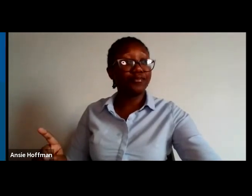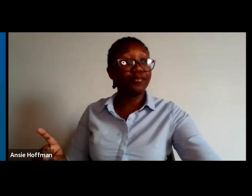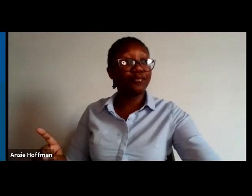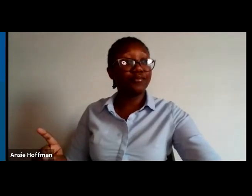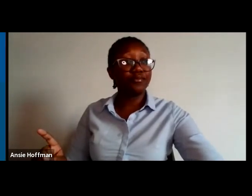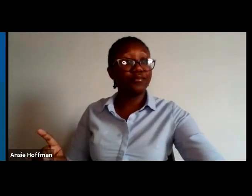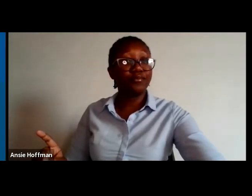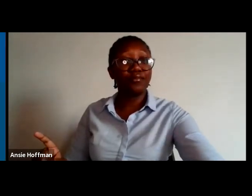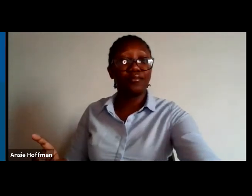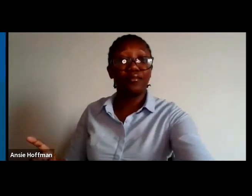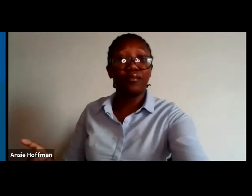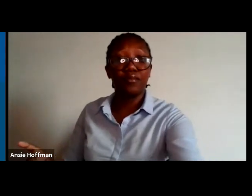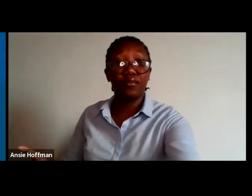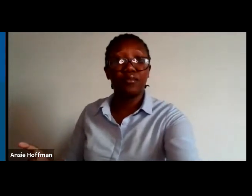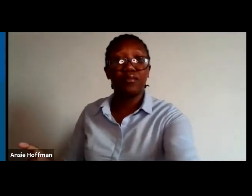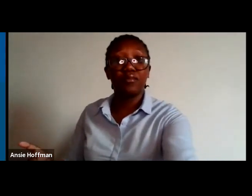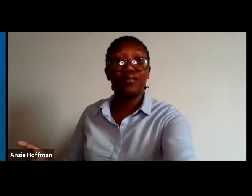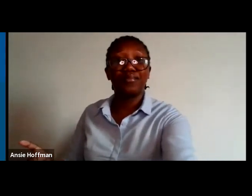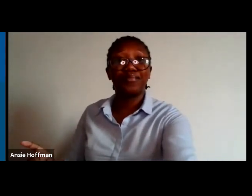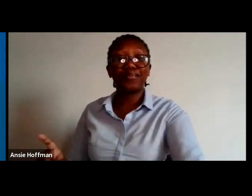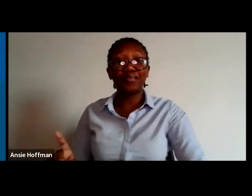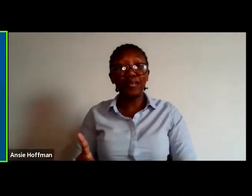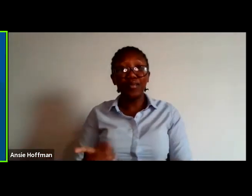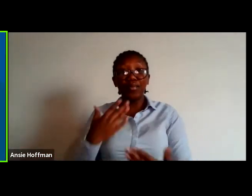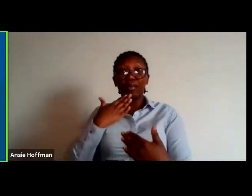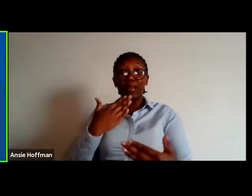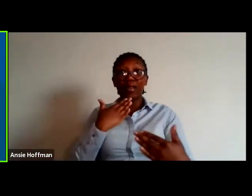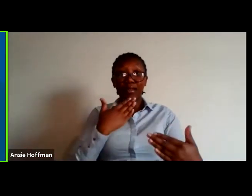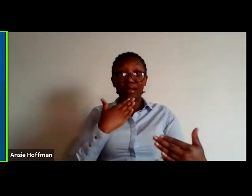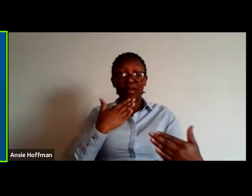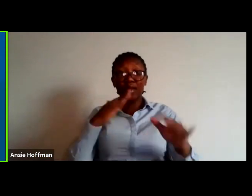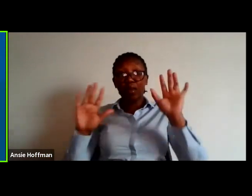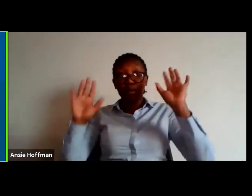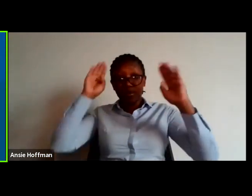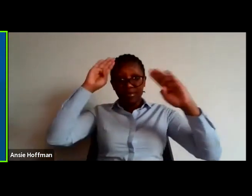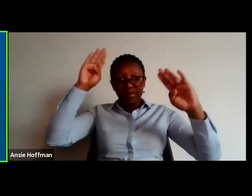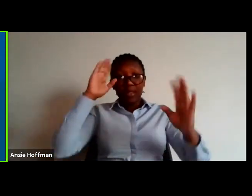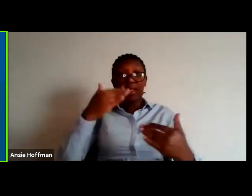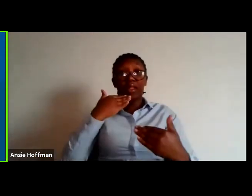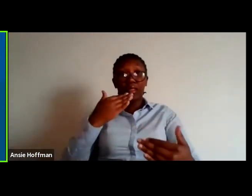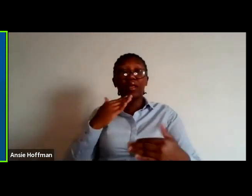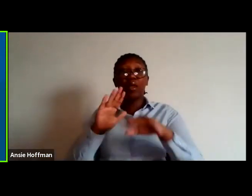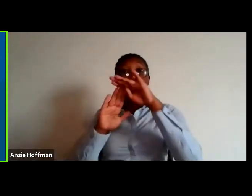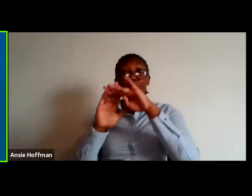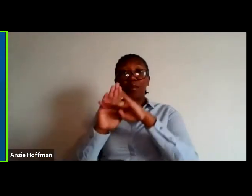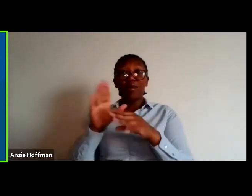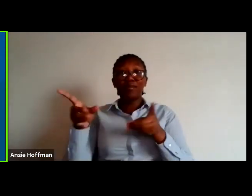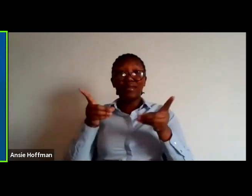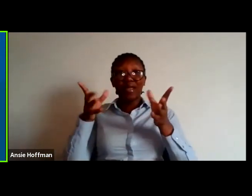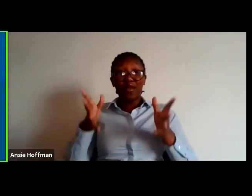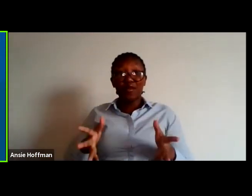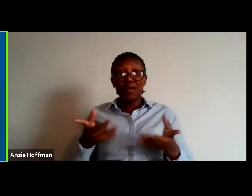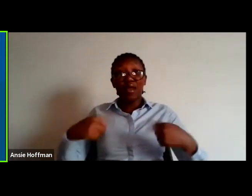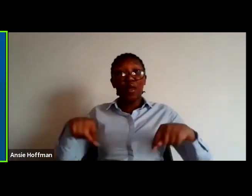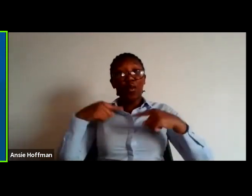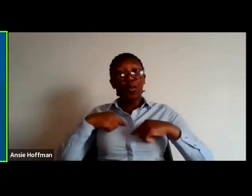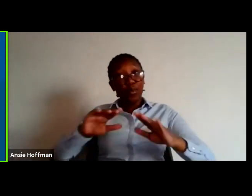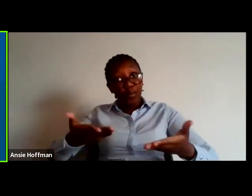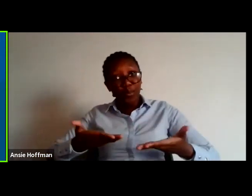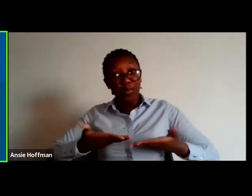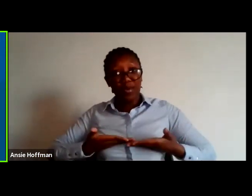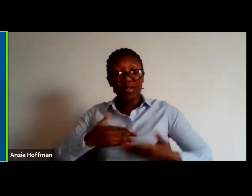Good evening, all. Thank you, Program Director. A warm welcome to SARS